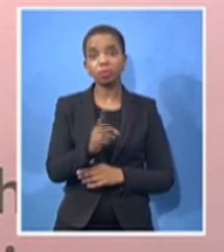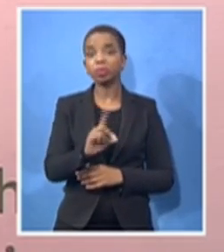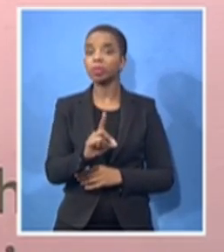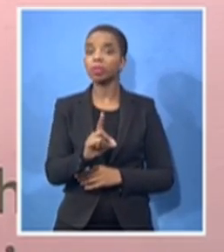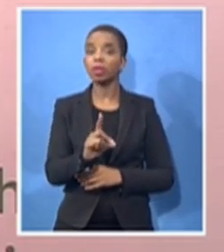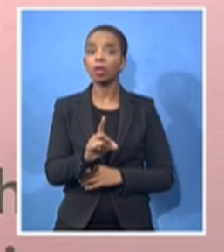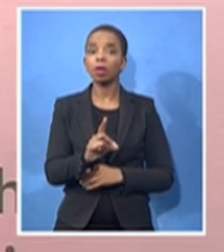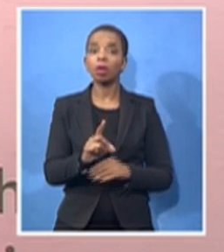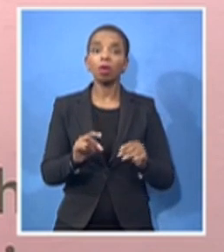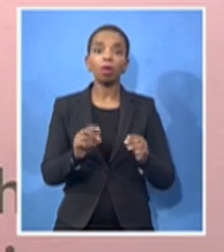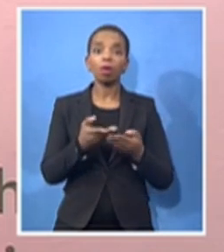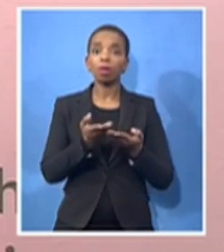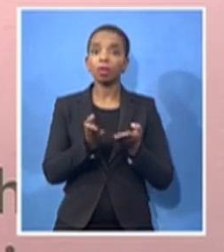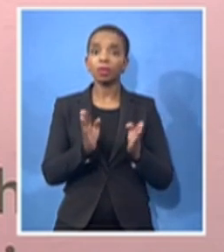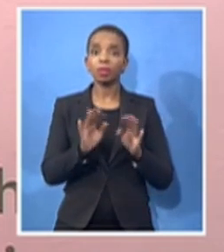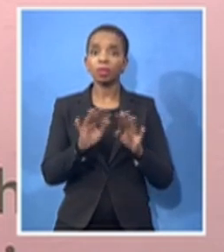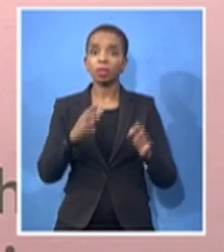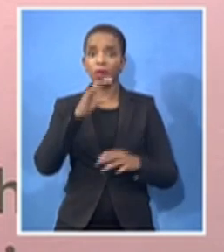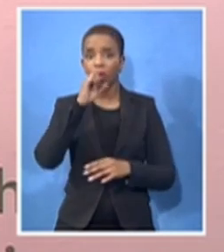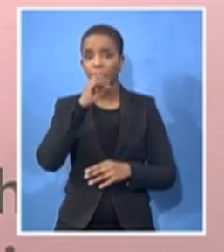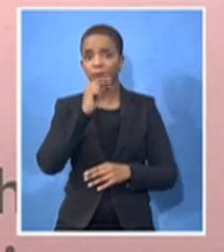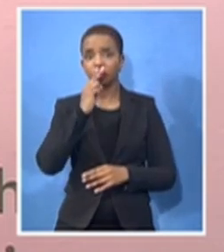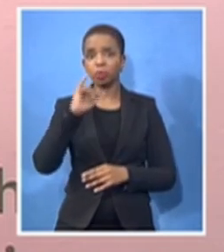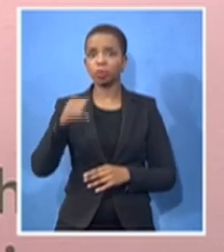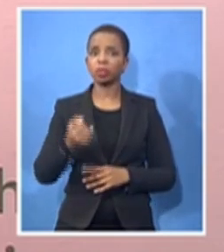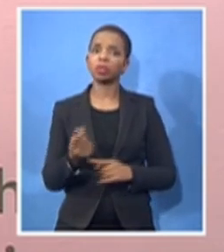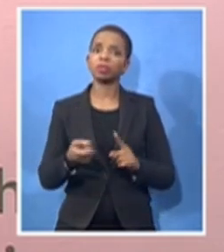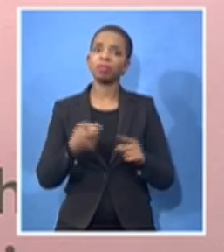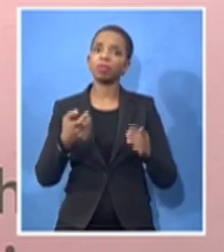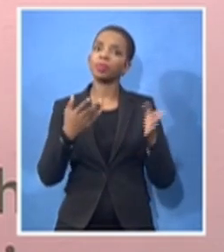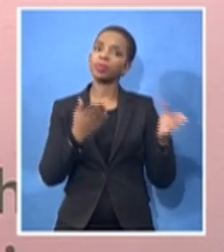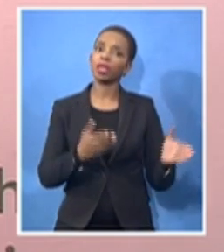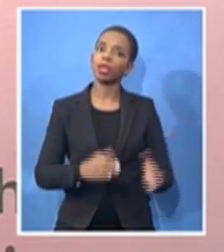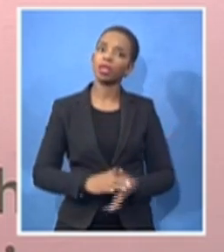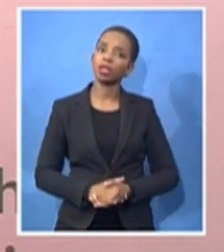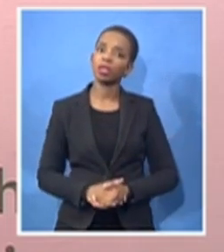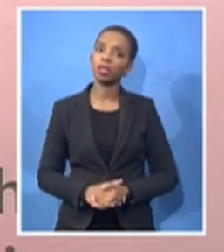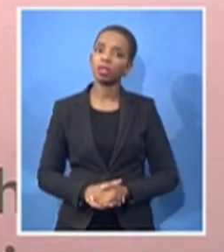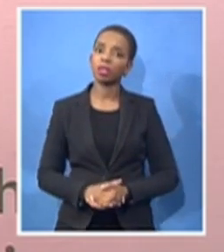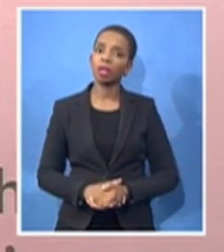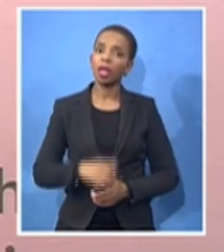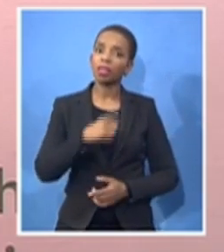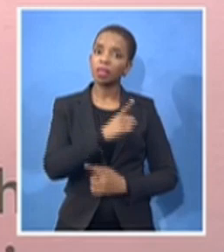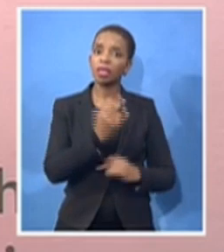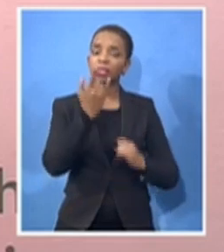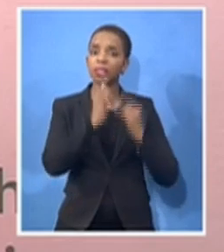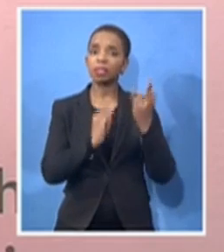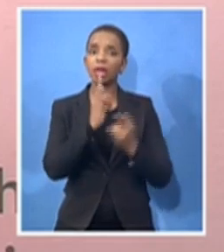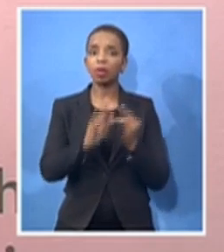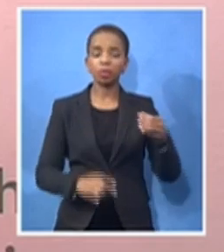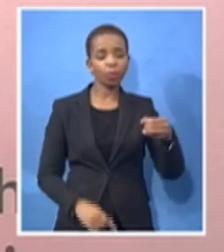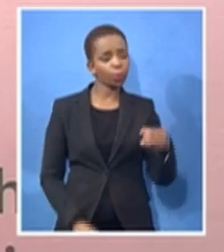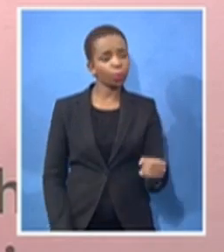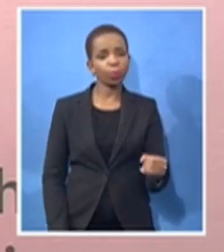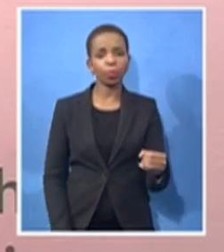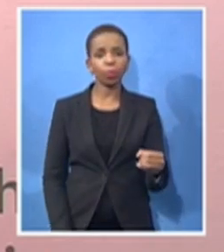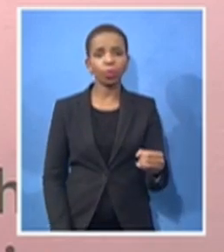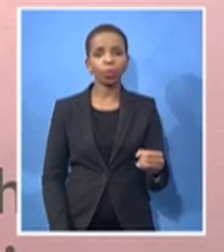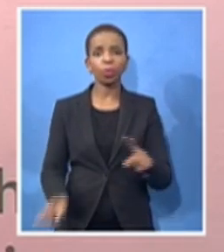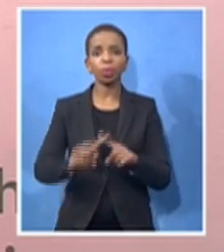from. This town of Wittenberg, a small town, was able to show us that again this intersectoral,